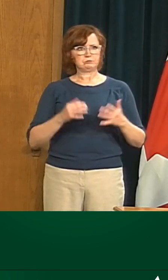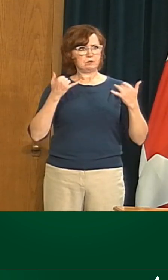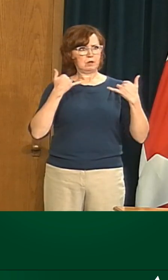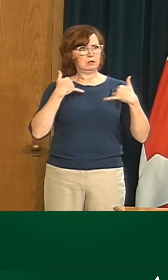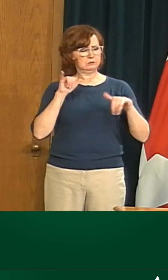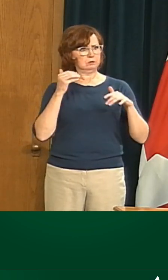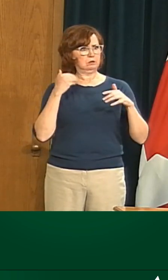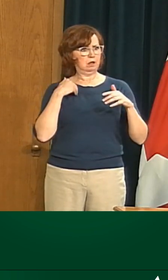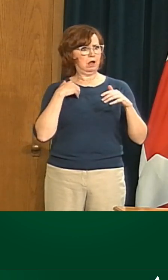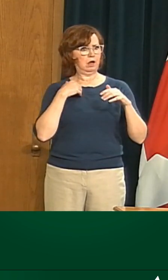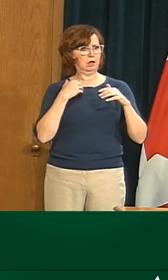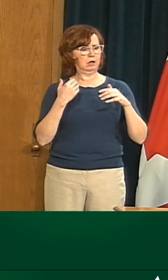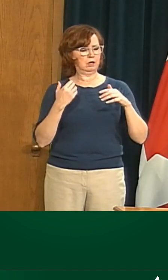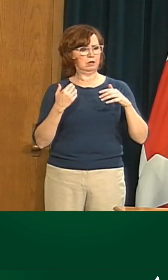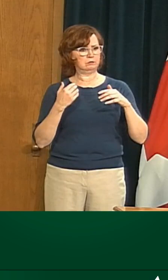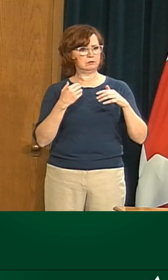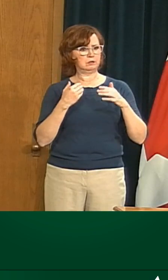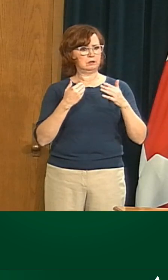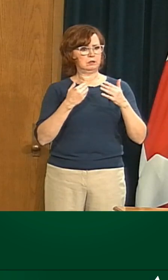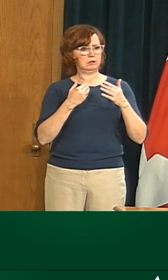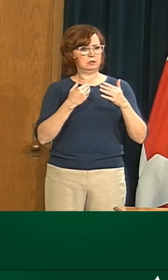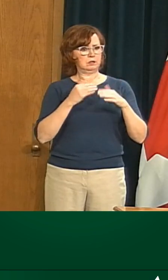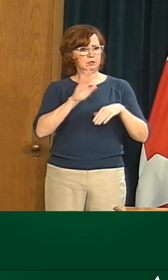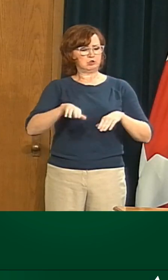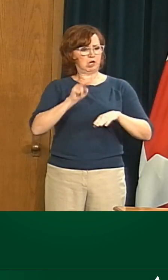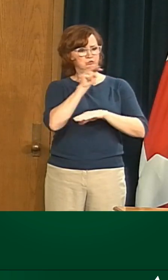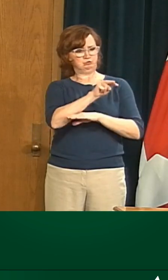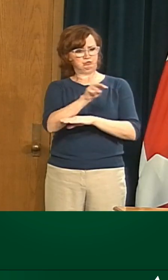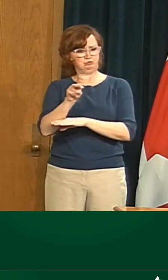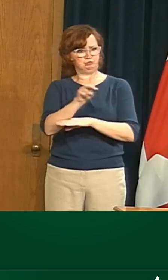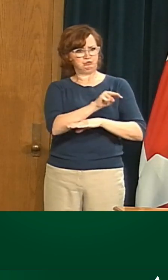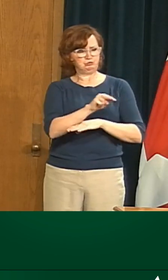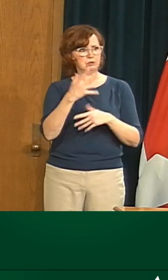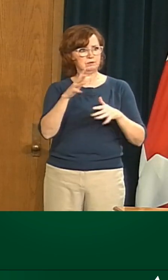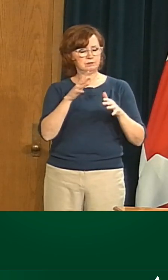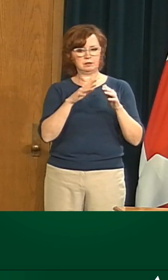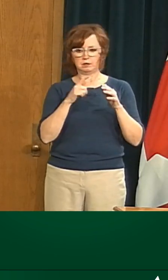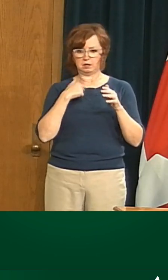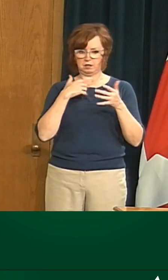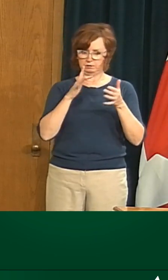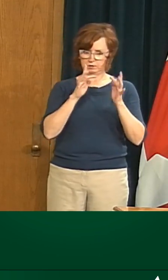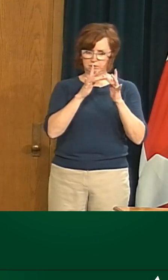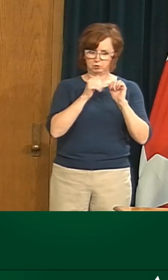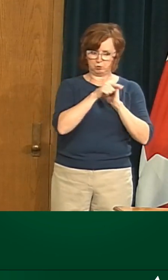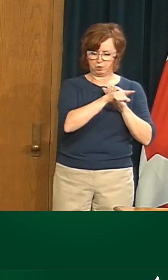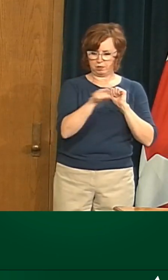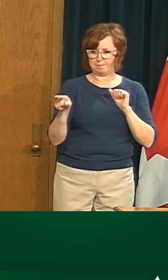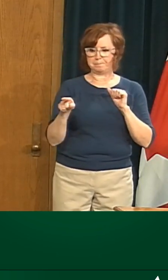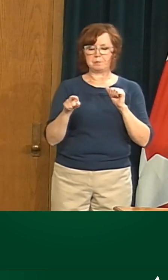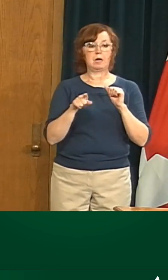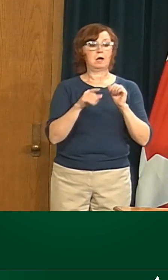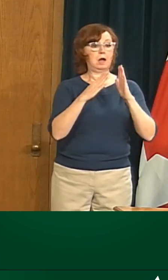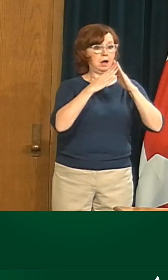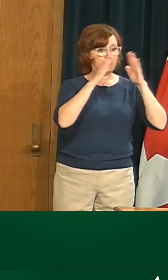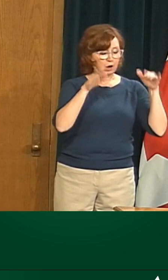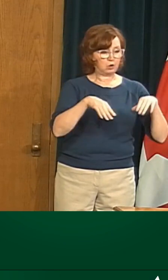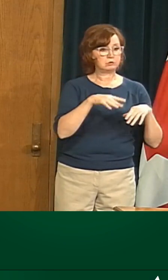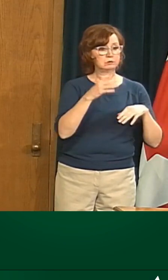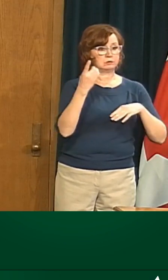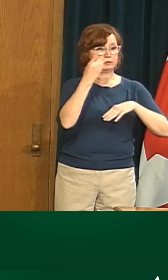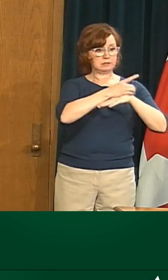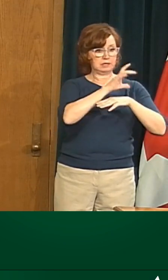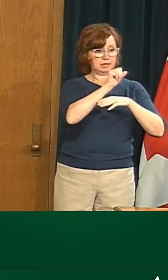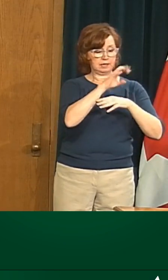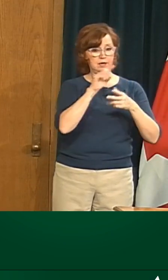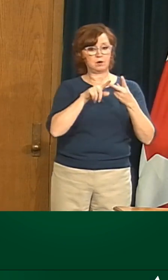province. We have been in touch with a number of childcare operators, both in-home as well as public operators, and there is some